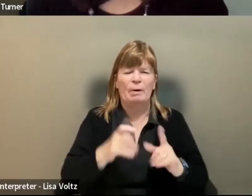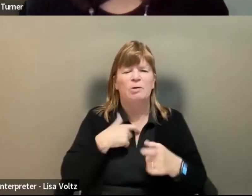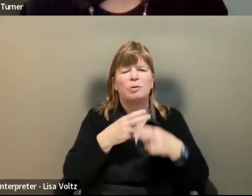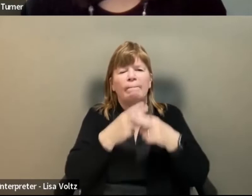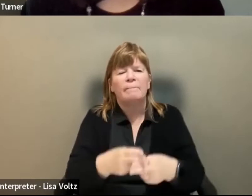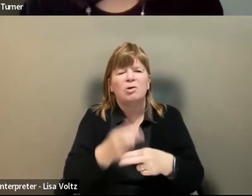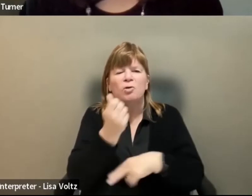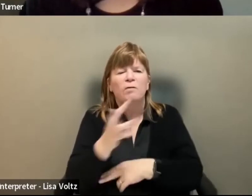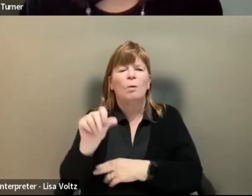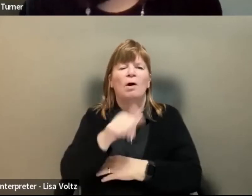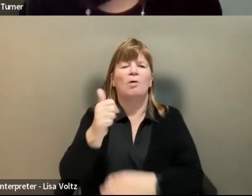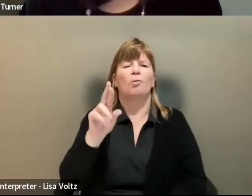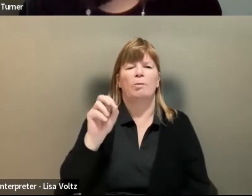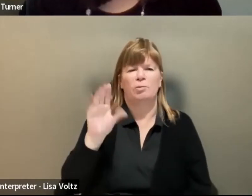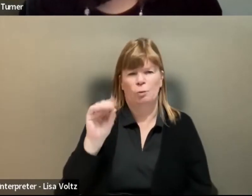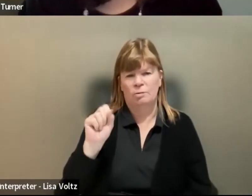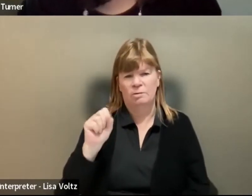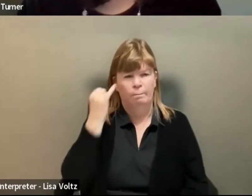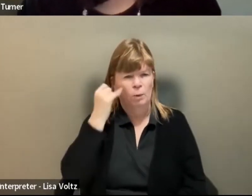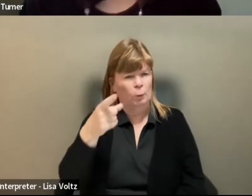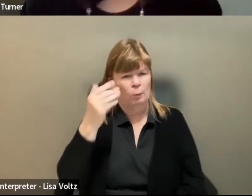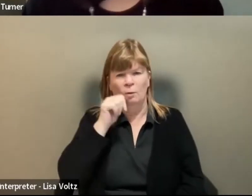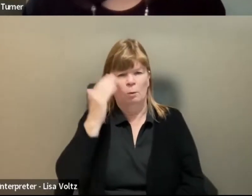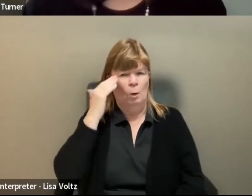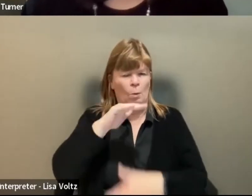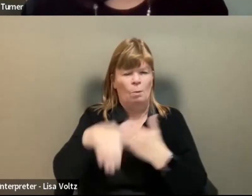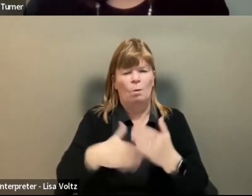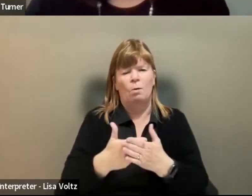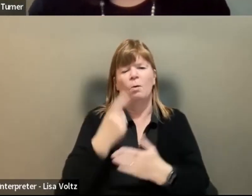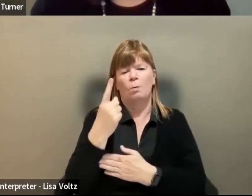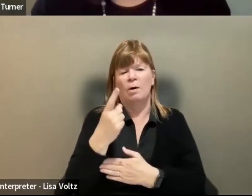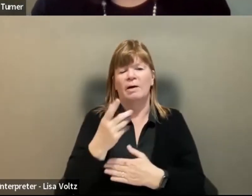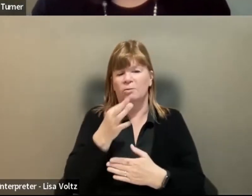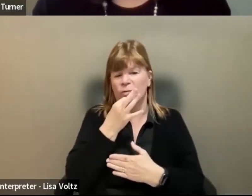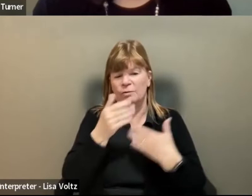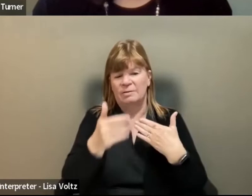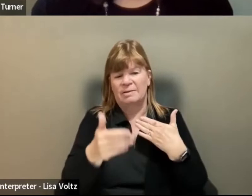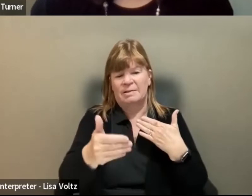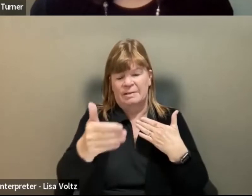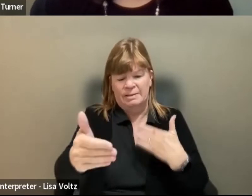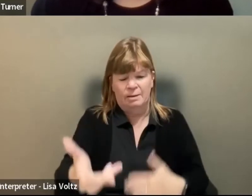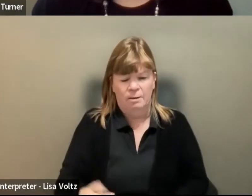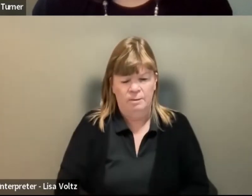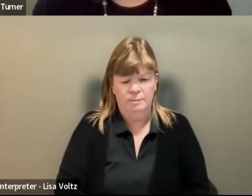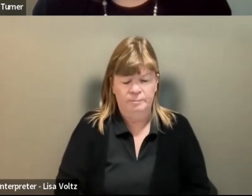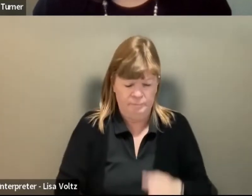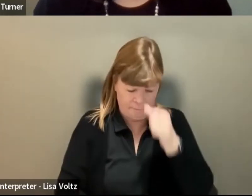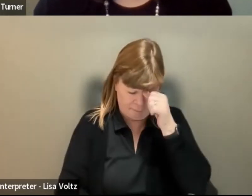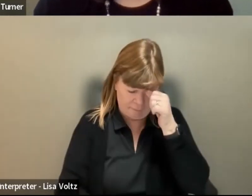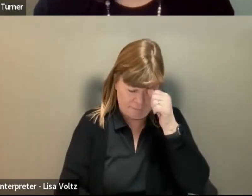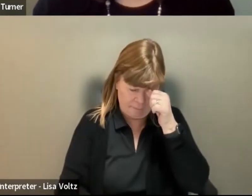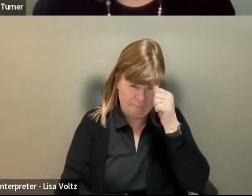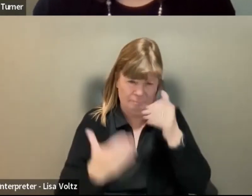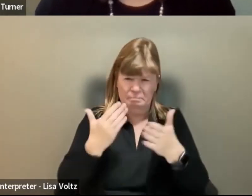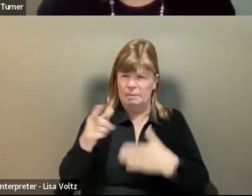of additional resources for you if you don't know about them already, and one that's coming down the pike that I think you guys